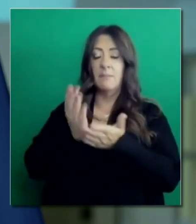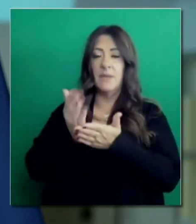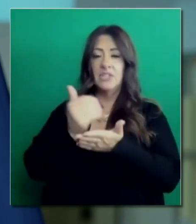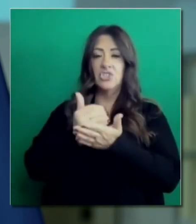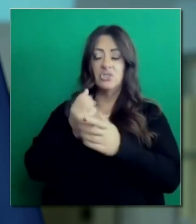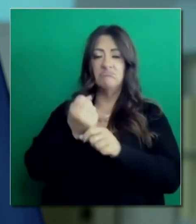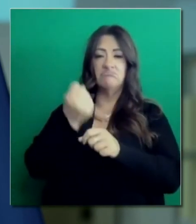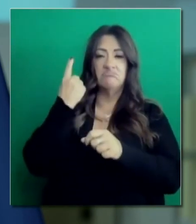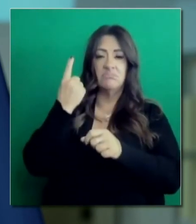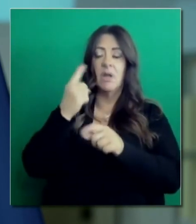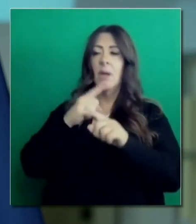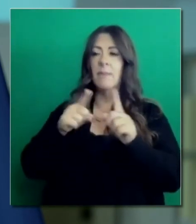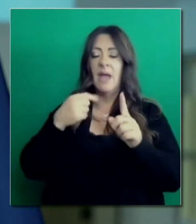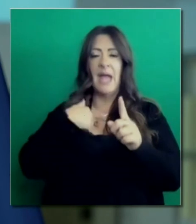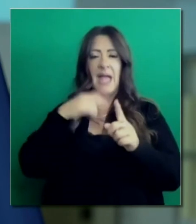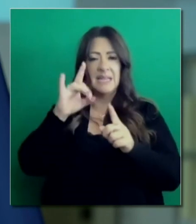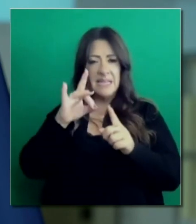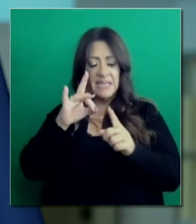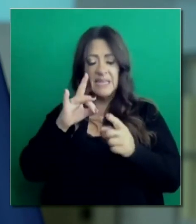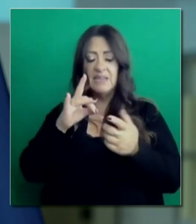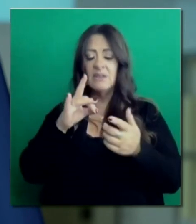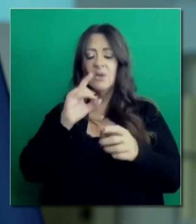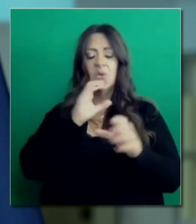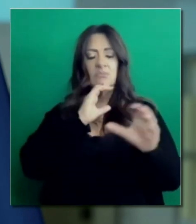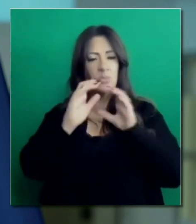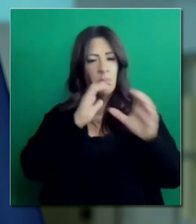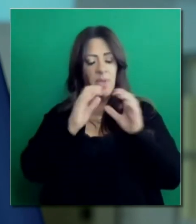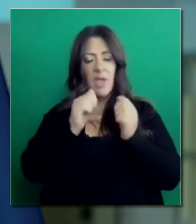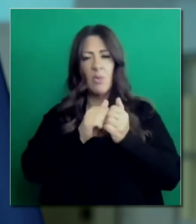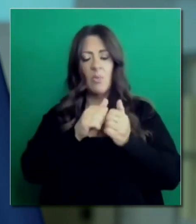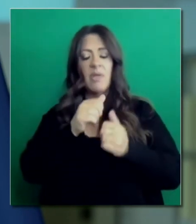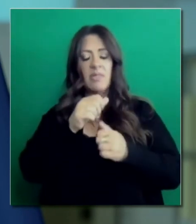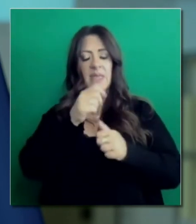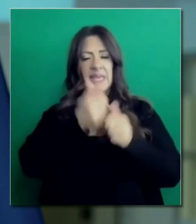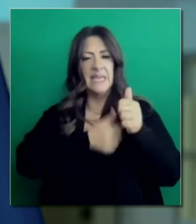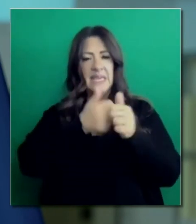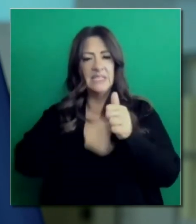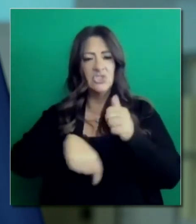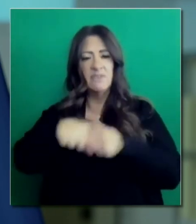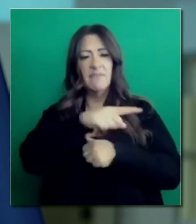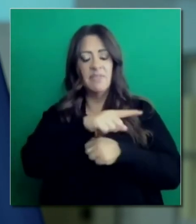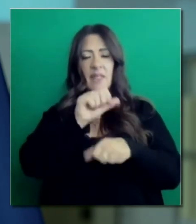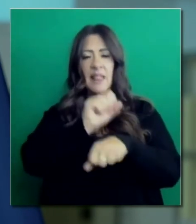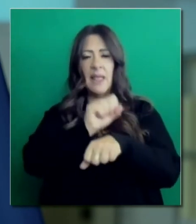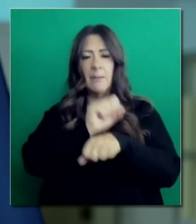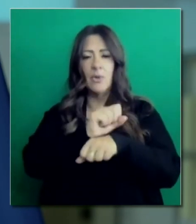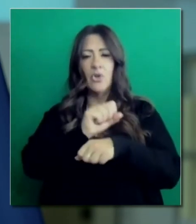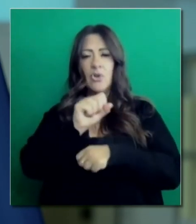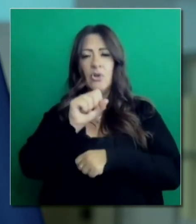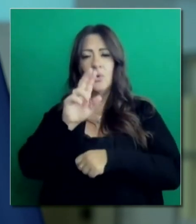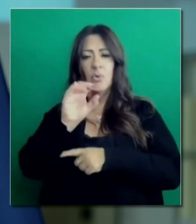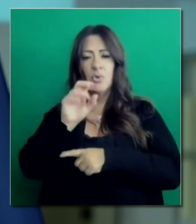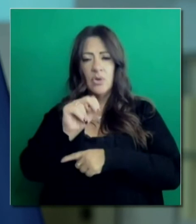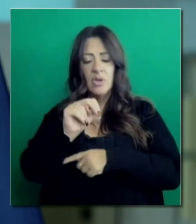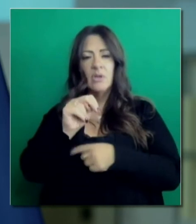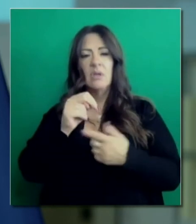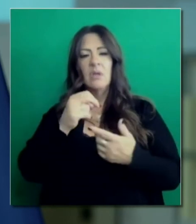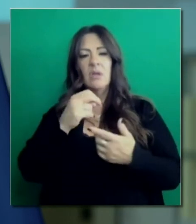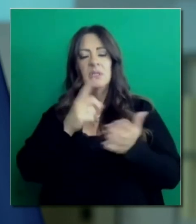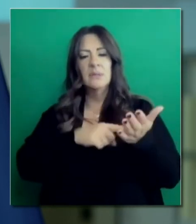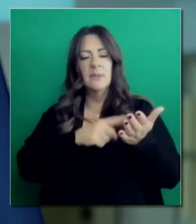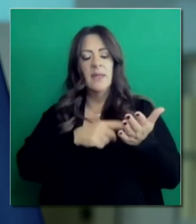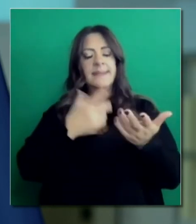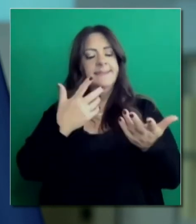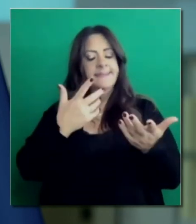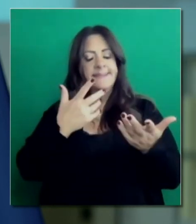through our differences. We had some good days. We had some bad days. We had some days where there was misunderstanding, some stress, but we